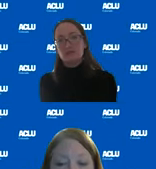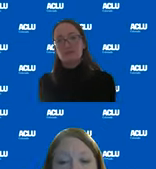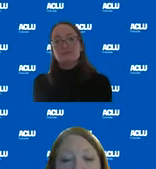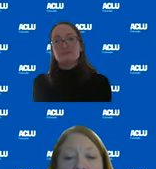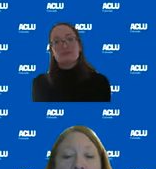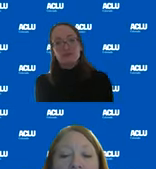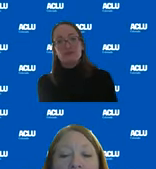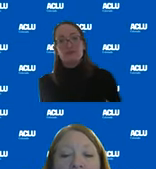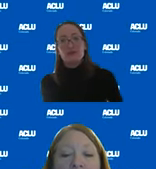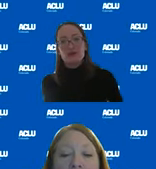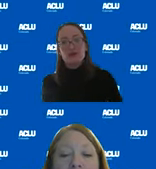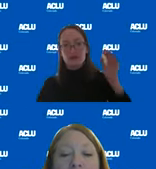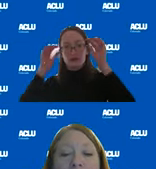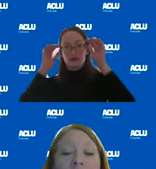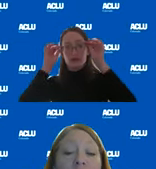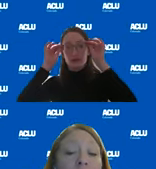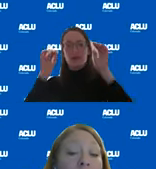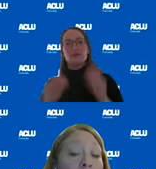directions.